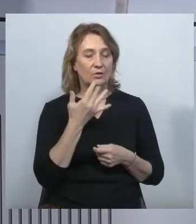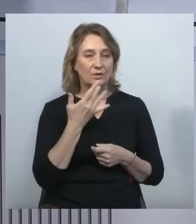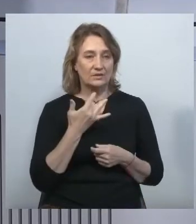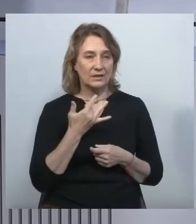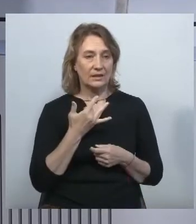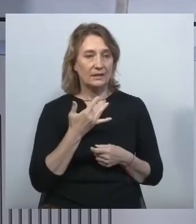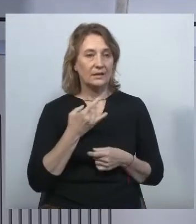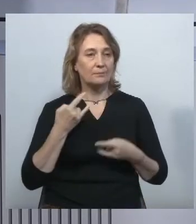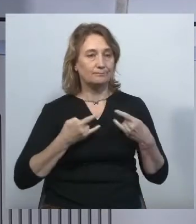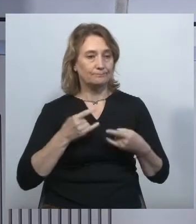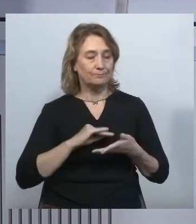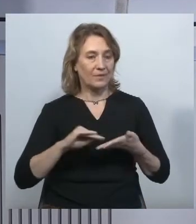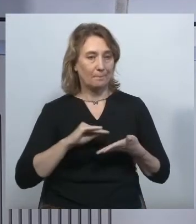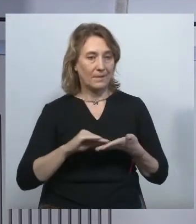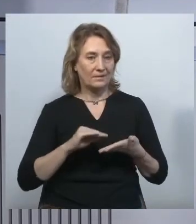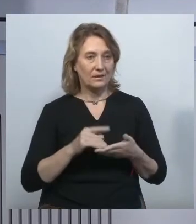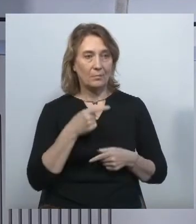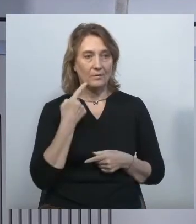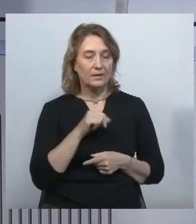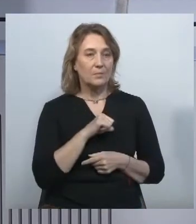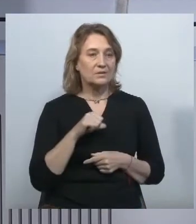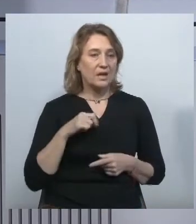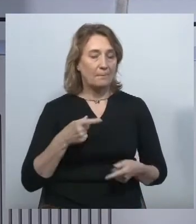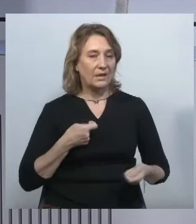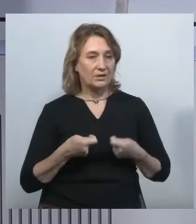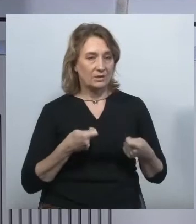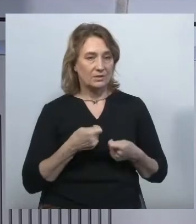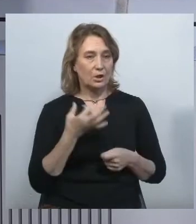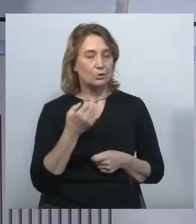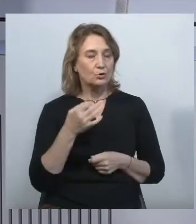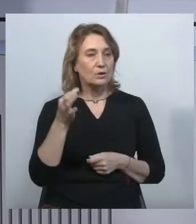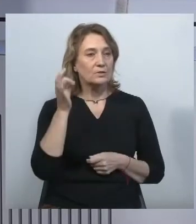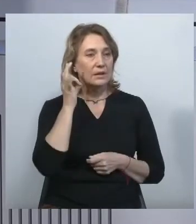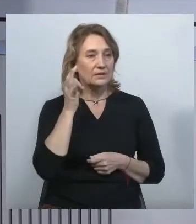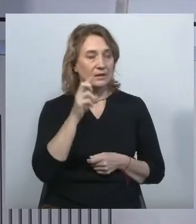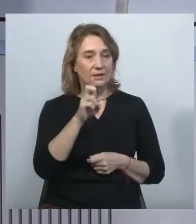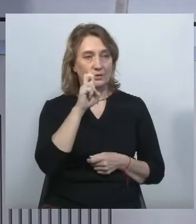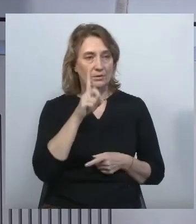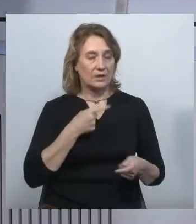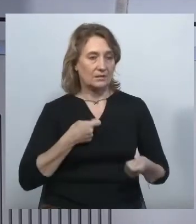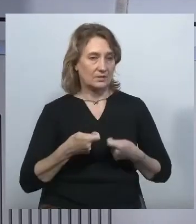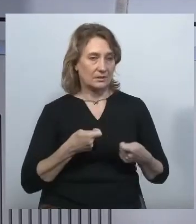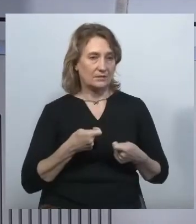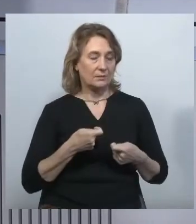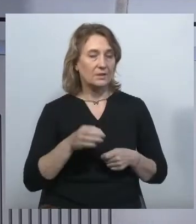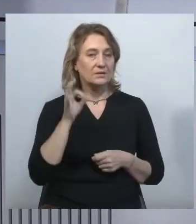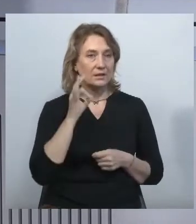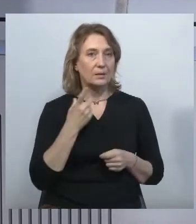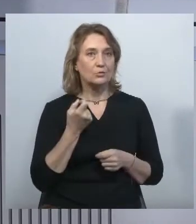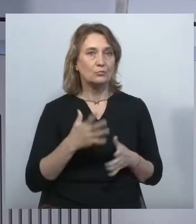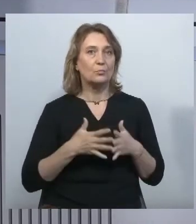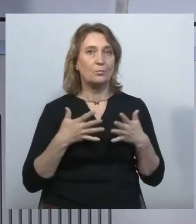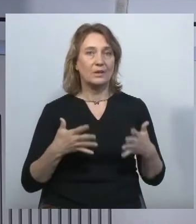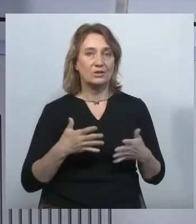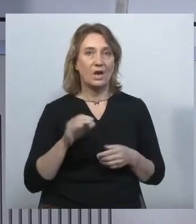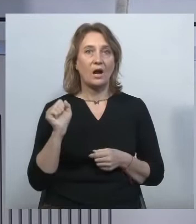Media Association of Ukraine. So we have already discussed self-regulation, about state regulation.